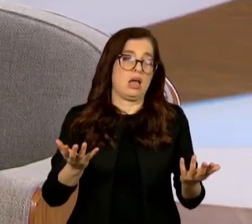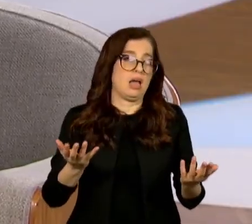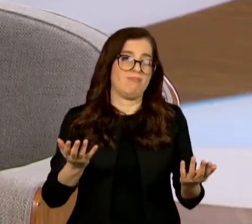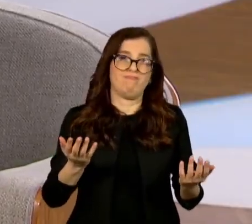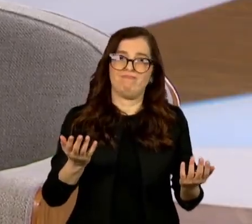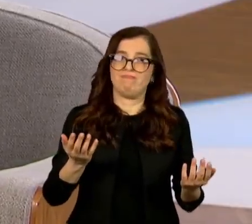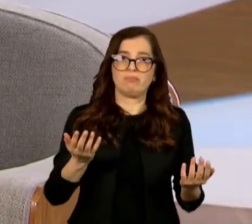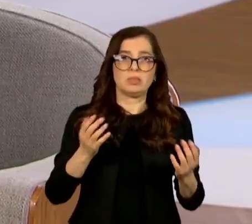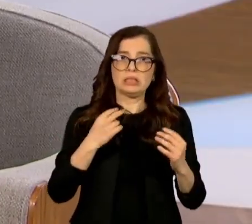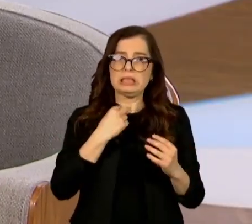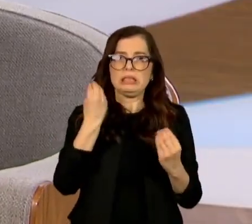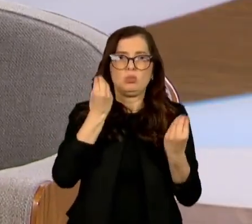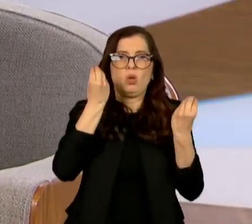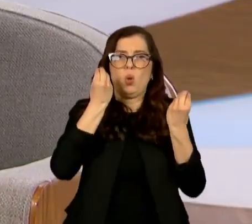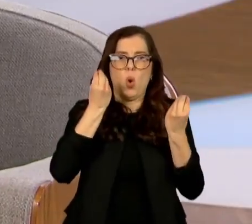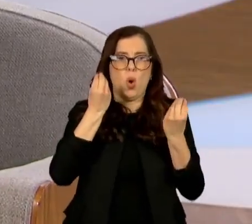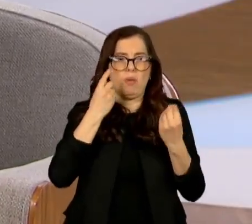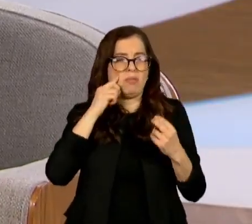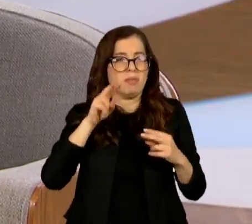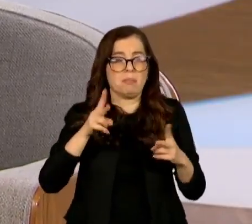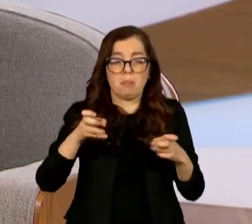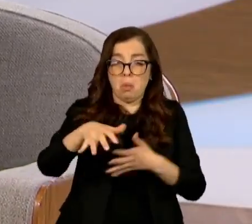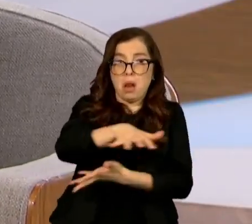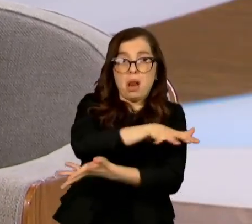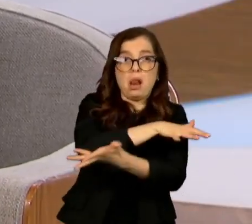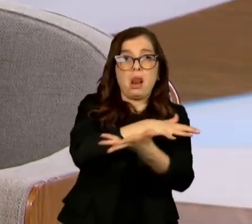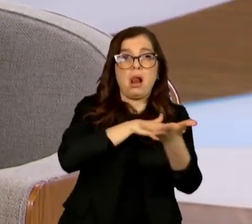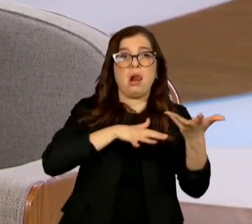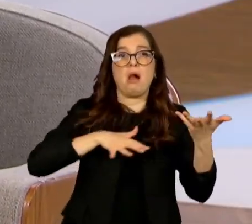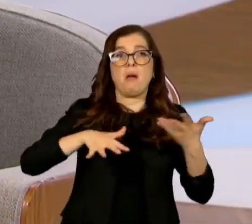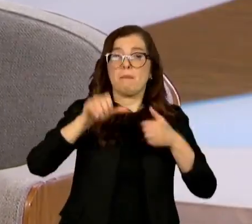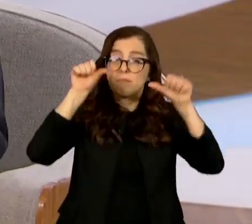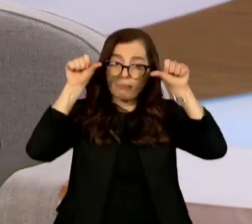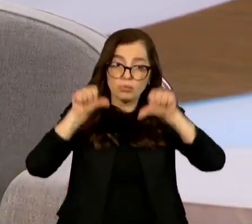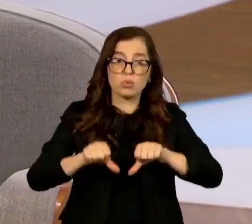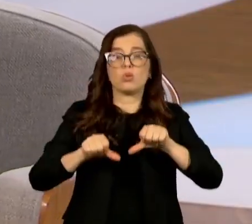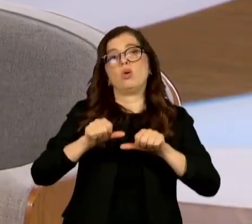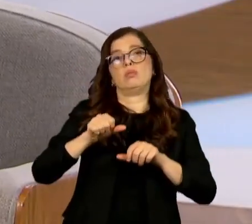we may be spiraling into something that is worse than competitive authoritarianism.